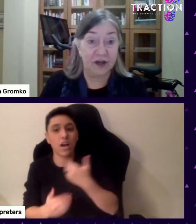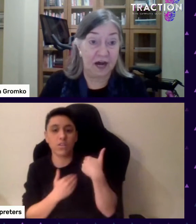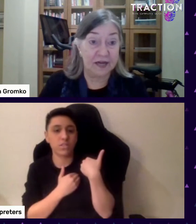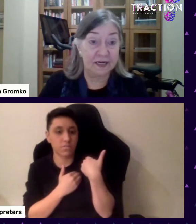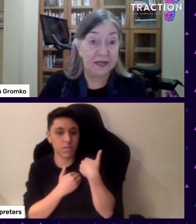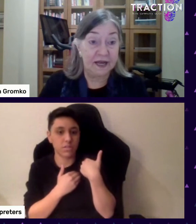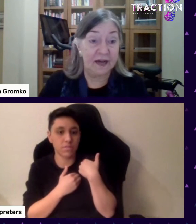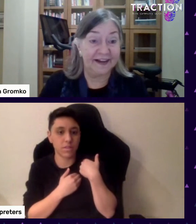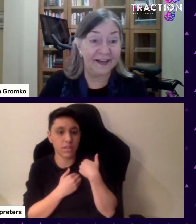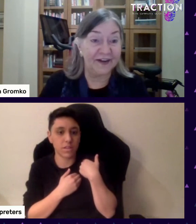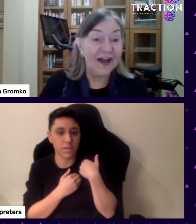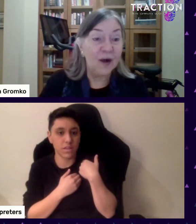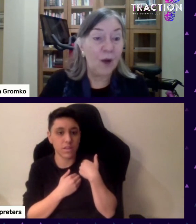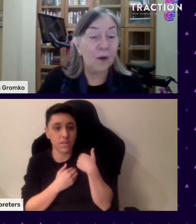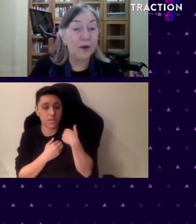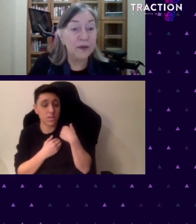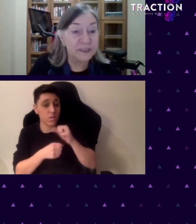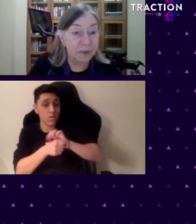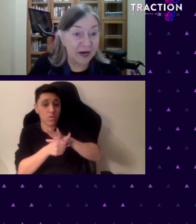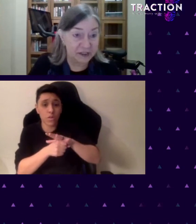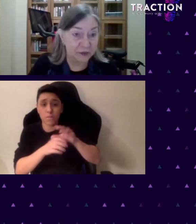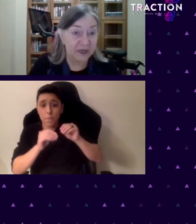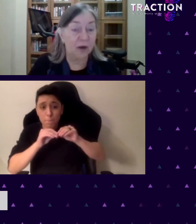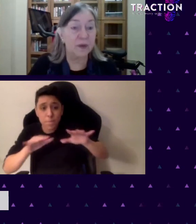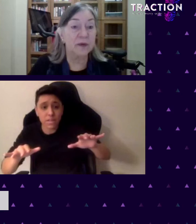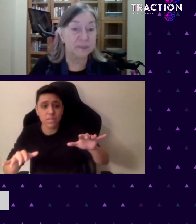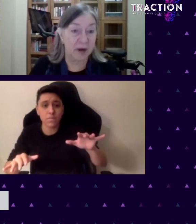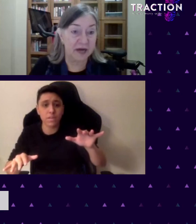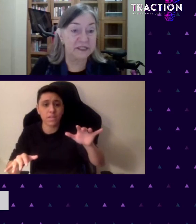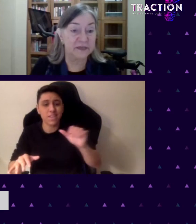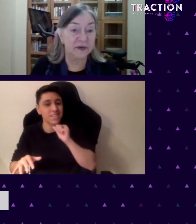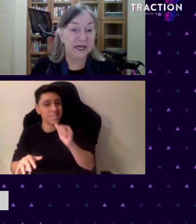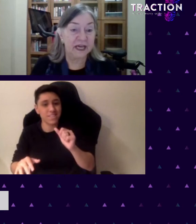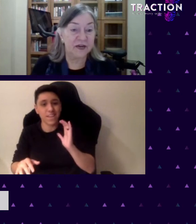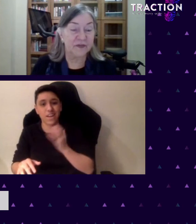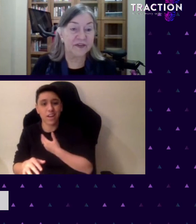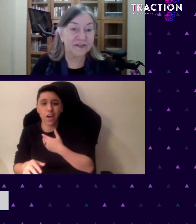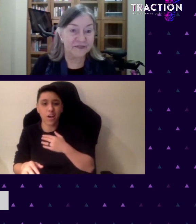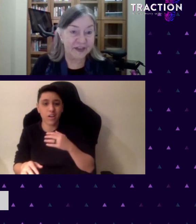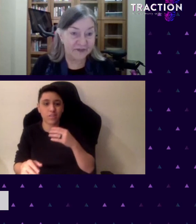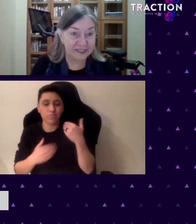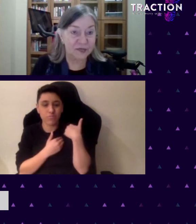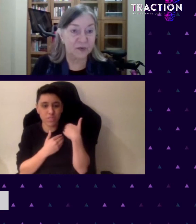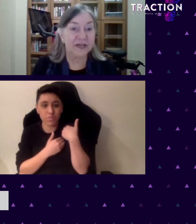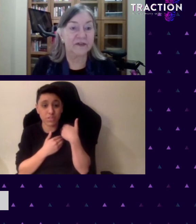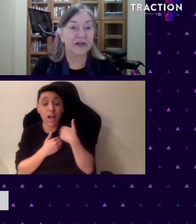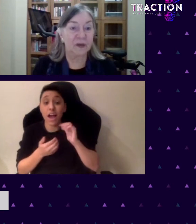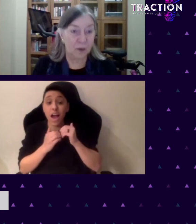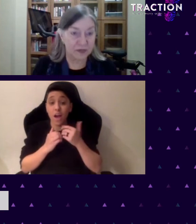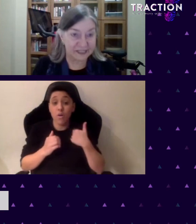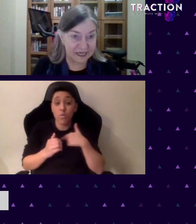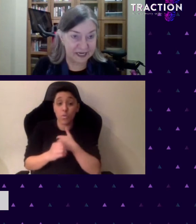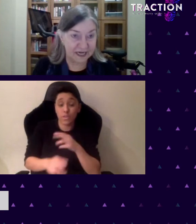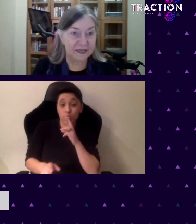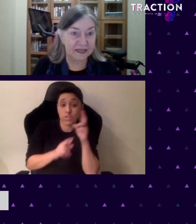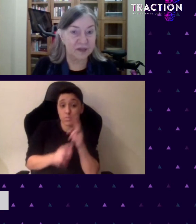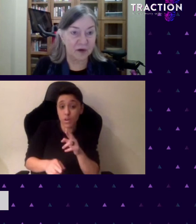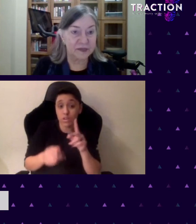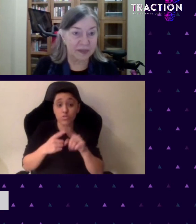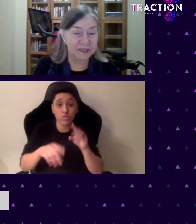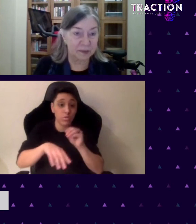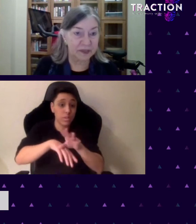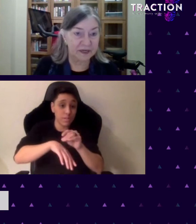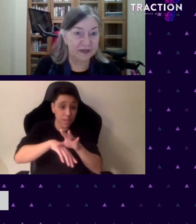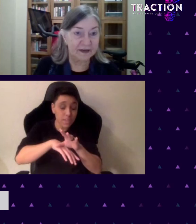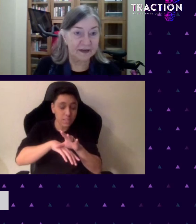pandemic is not. You know, how we respond to it, how we respond to, you know, to the advice that we're given and what we're seeing, I think